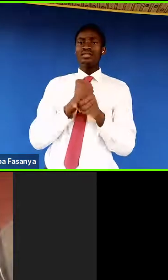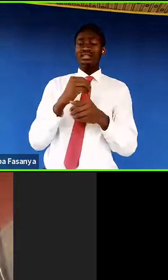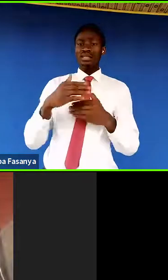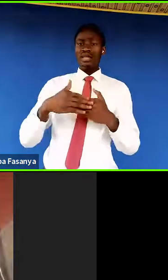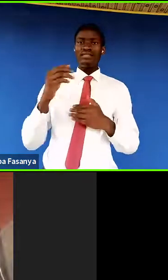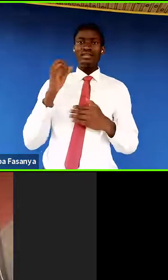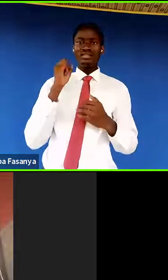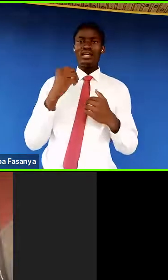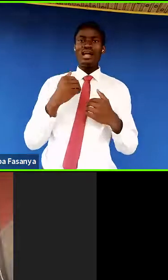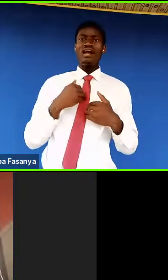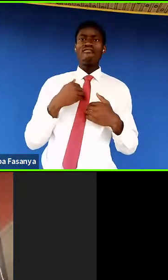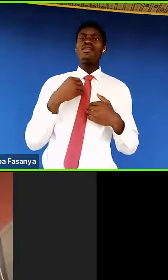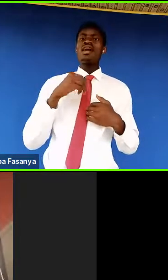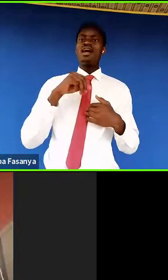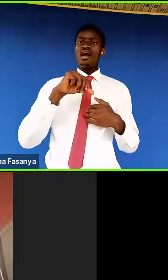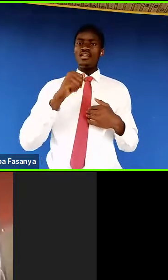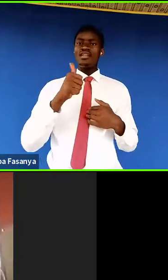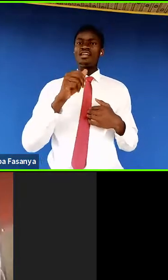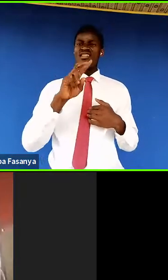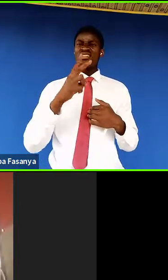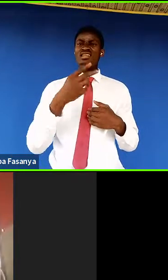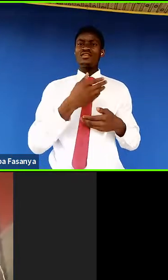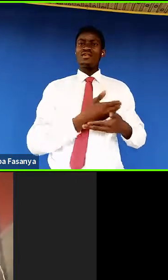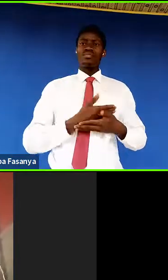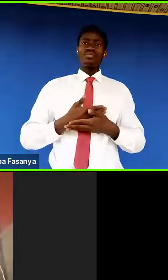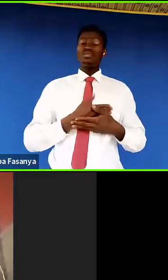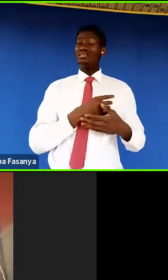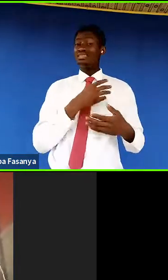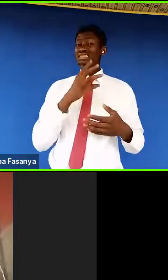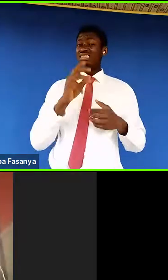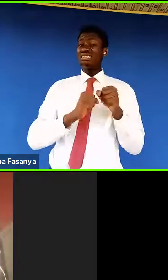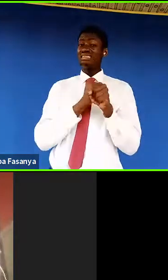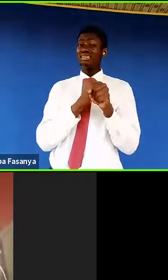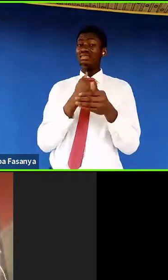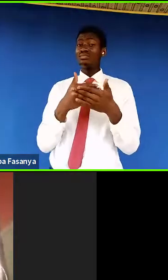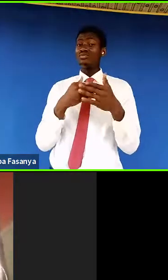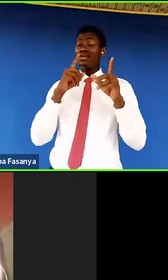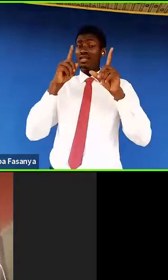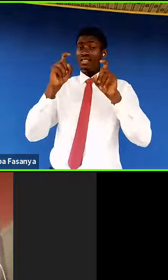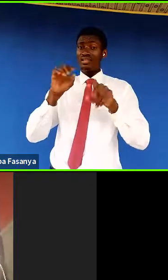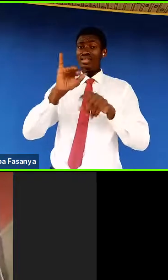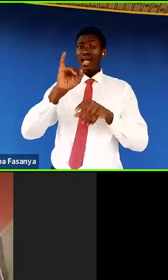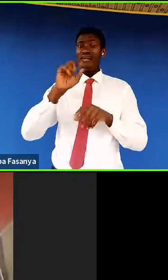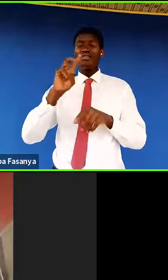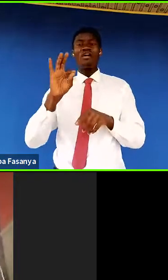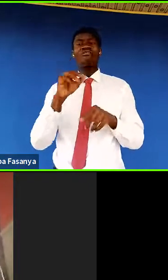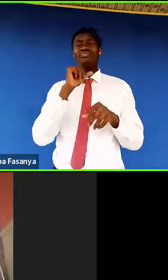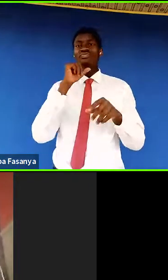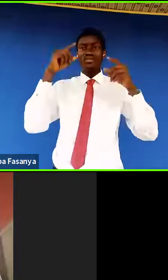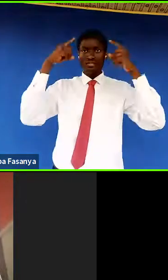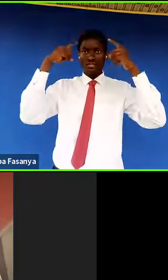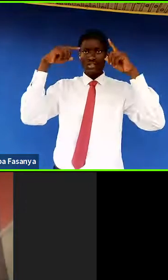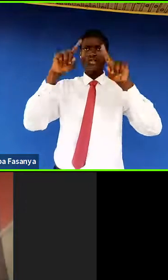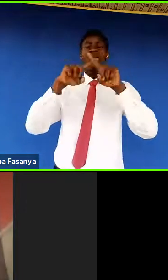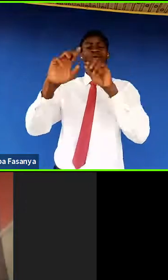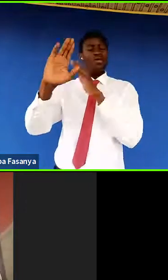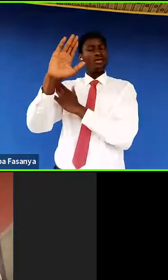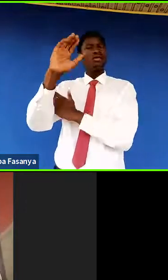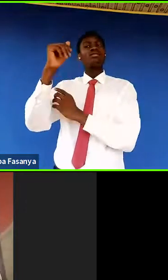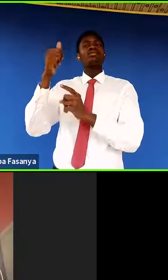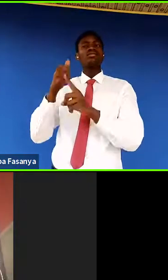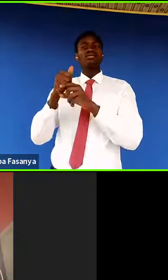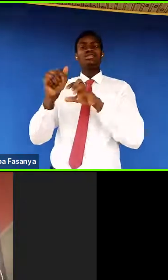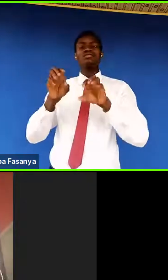is somebody that had a 6-year delay. So sometimes even we as doctors, we do not have all the answers. And I gladly tell